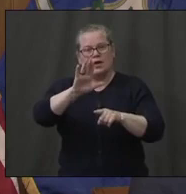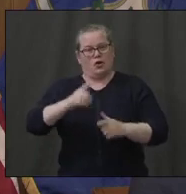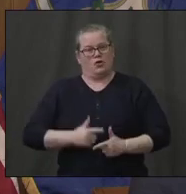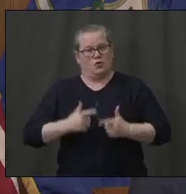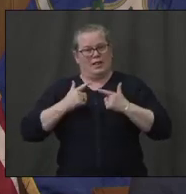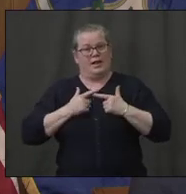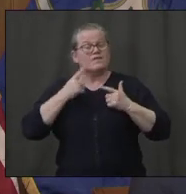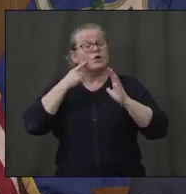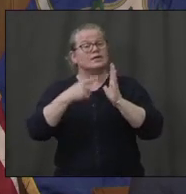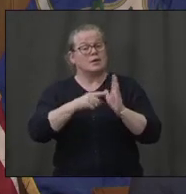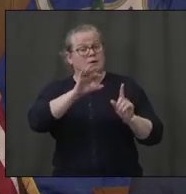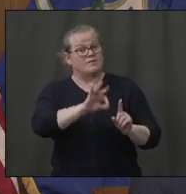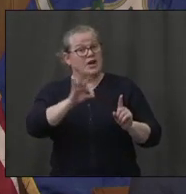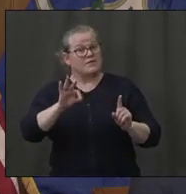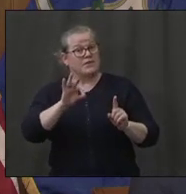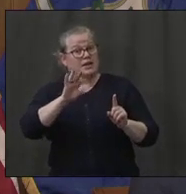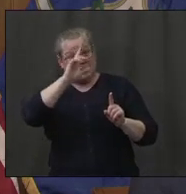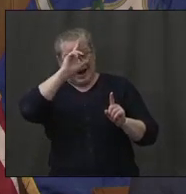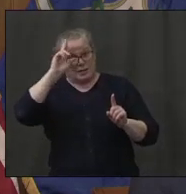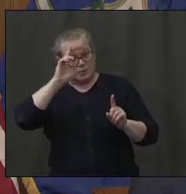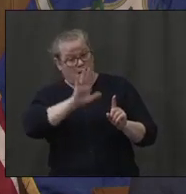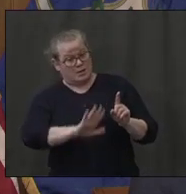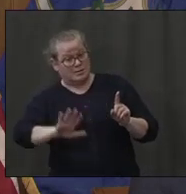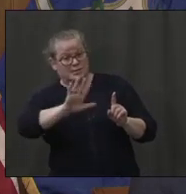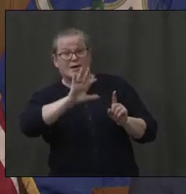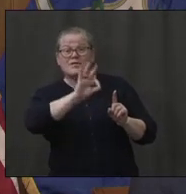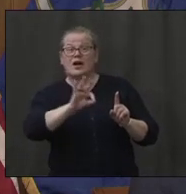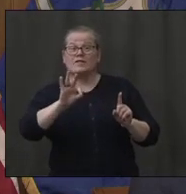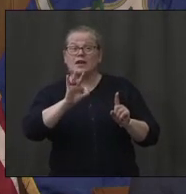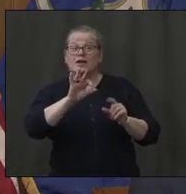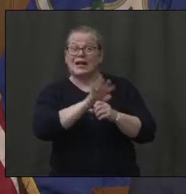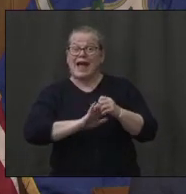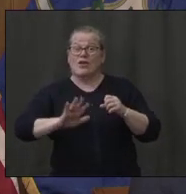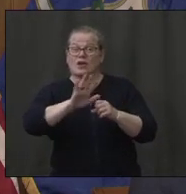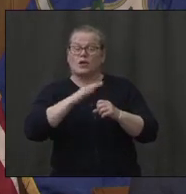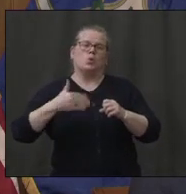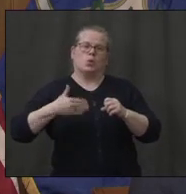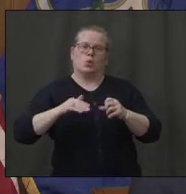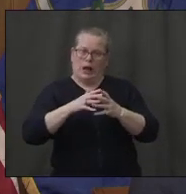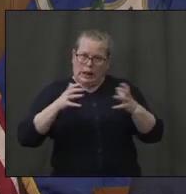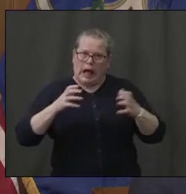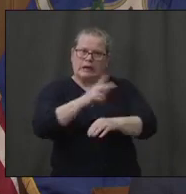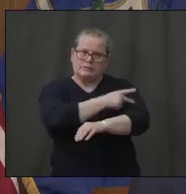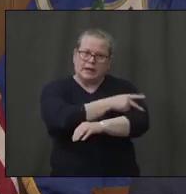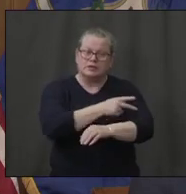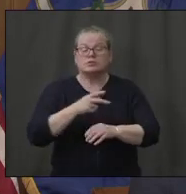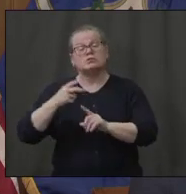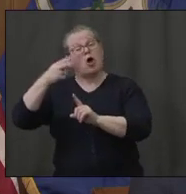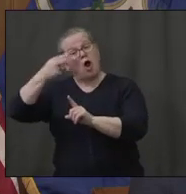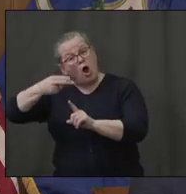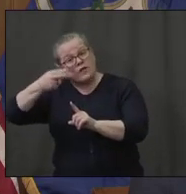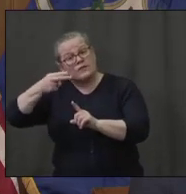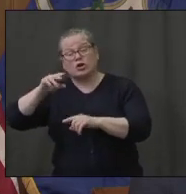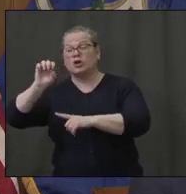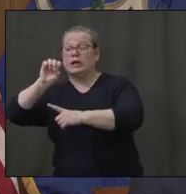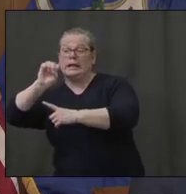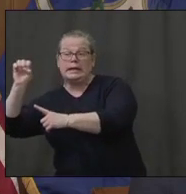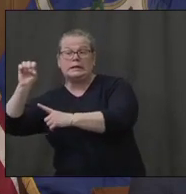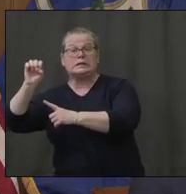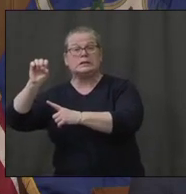hospitals in Fairfield County are more stressed right now, and in Hartford and Eastern Connecticut, it's actually pretty quiet still.